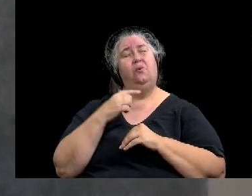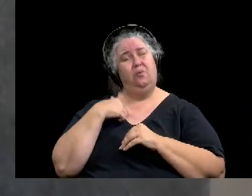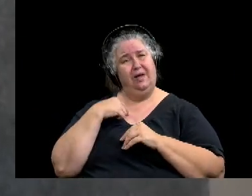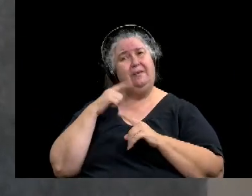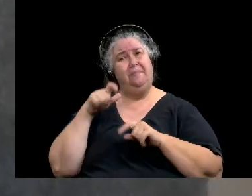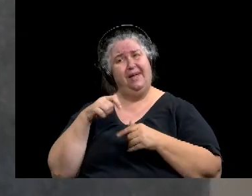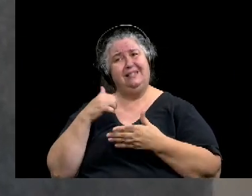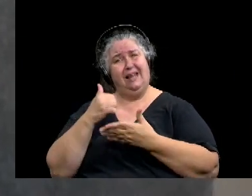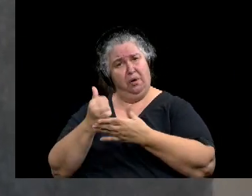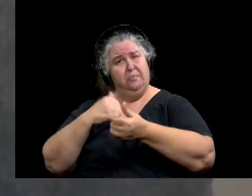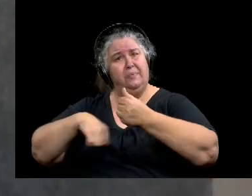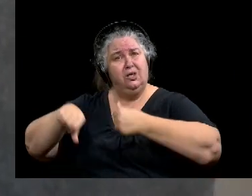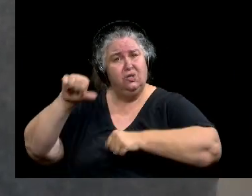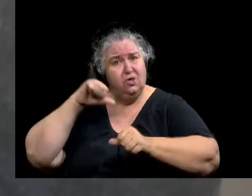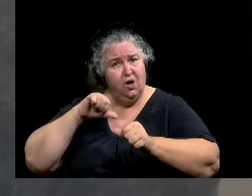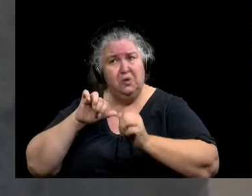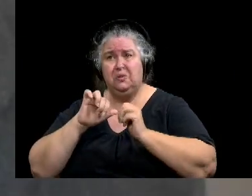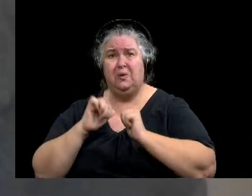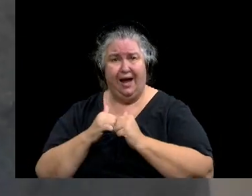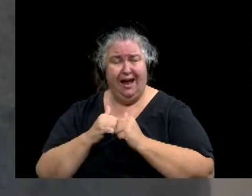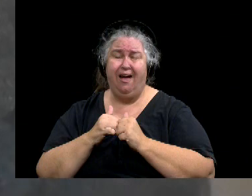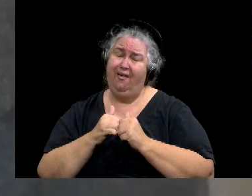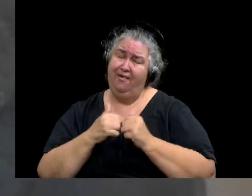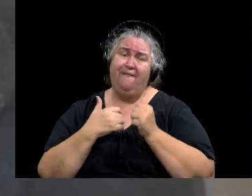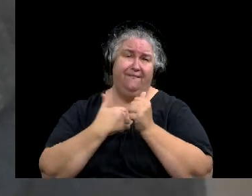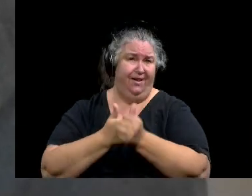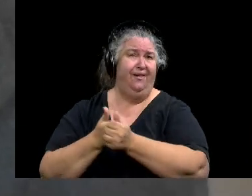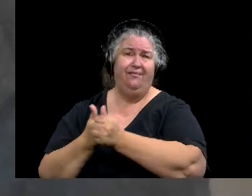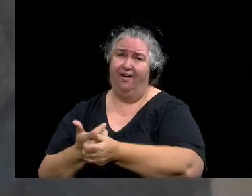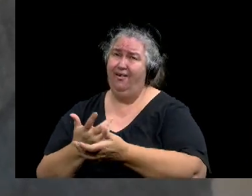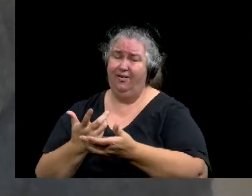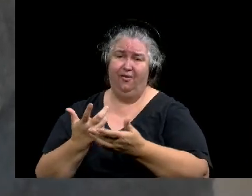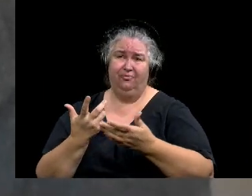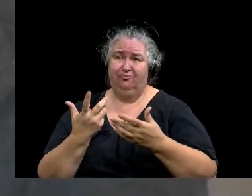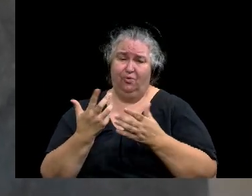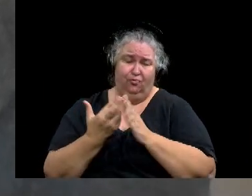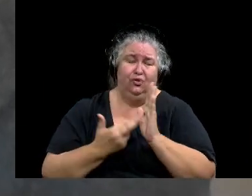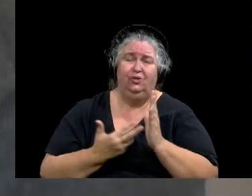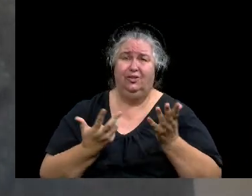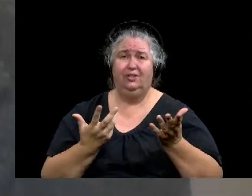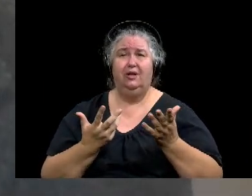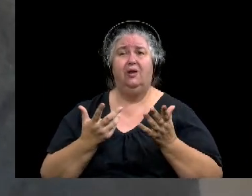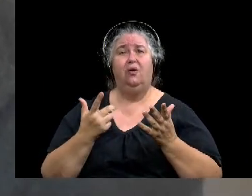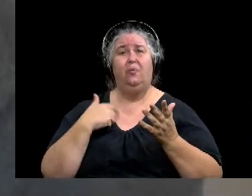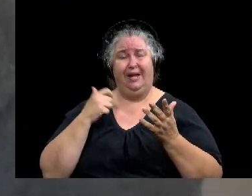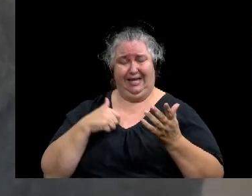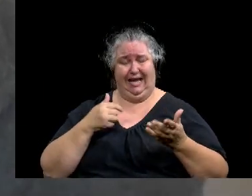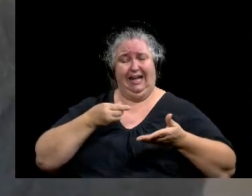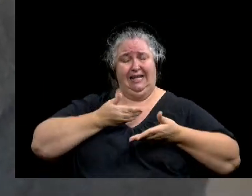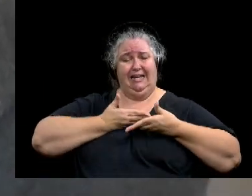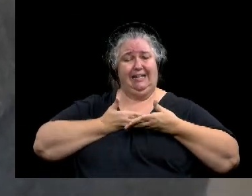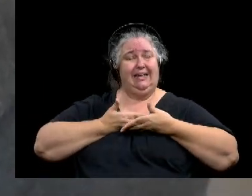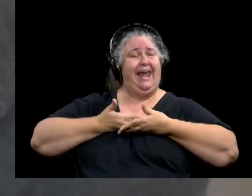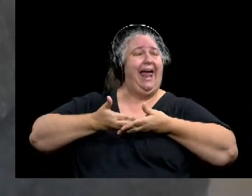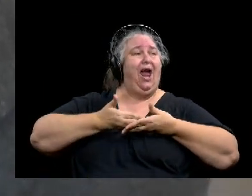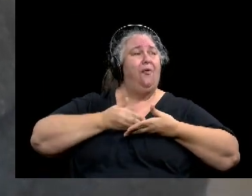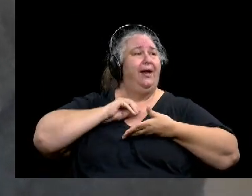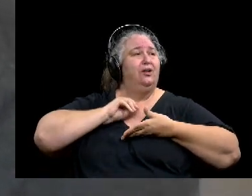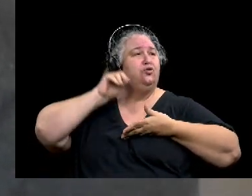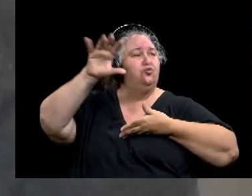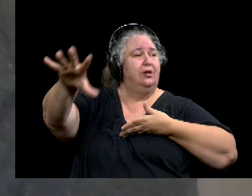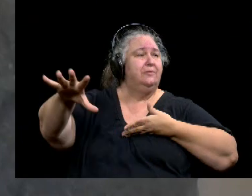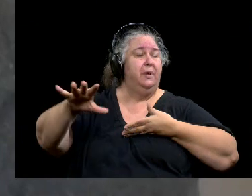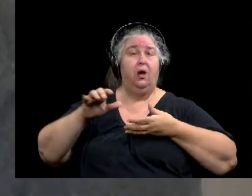another safe. And we must continue to remember that we can carry and transmit this virus without